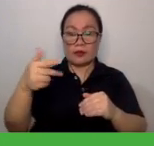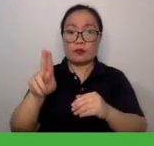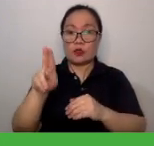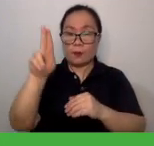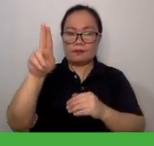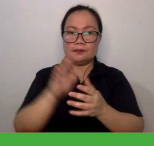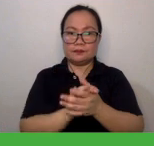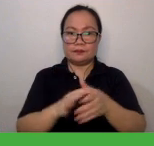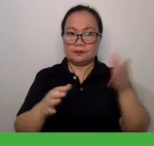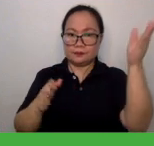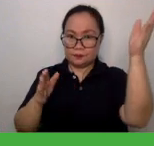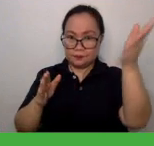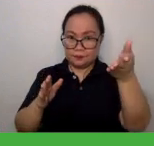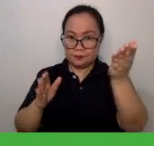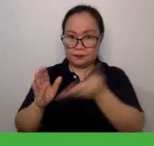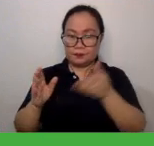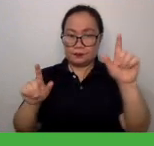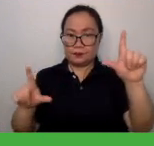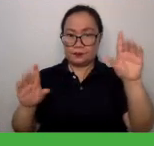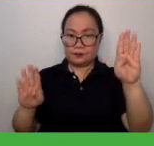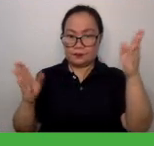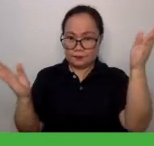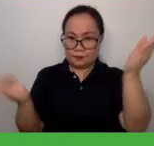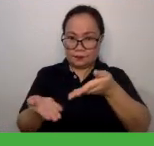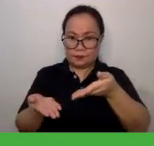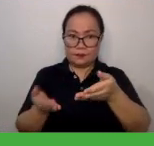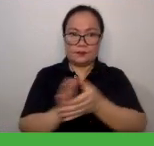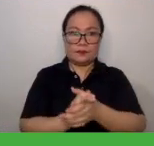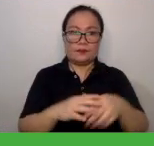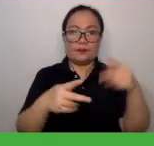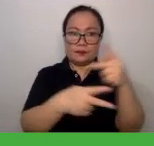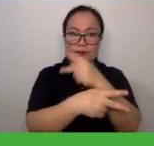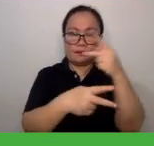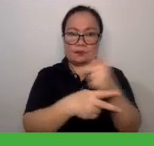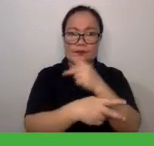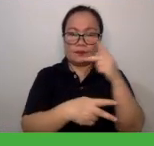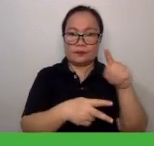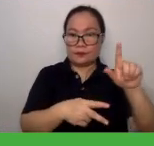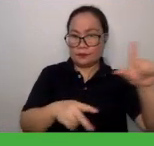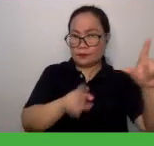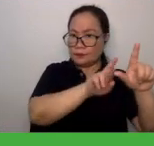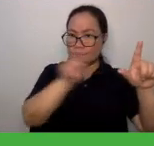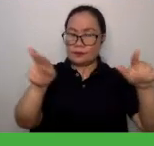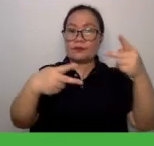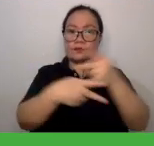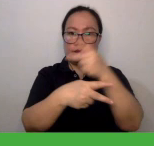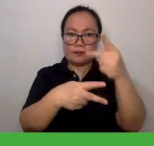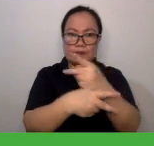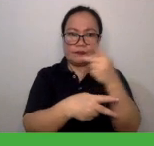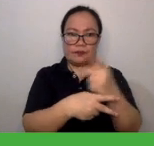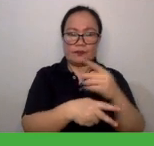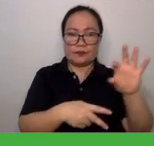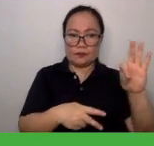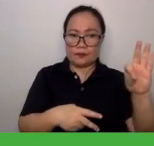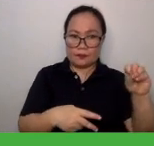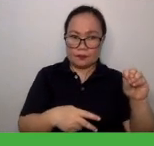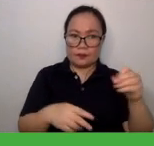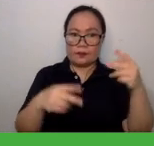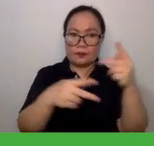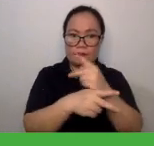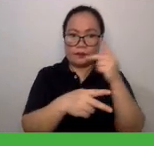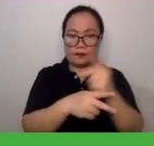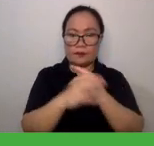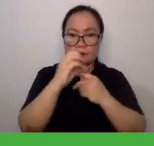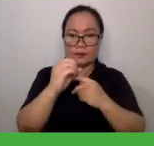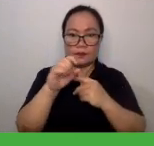kilogram. Okay, so we can now cancel pounds. So, magmumultiply tayo since from left to right siya. So,